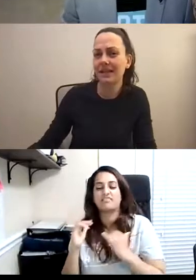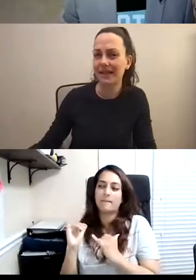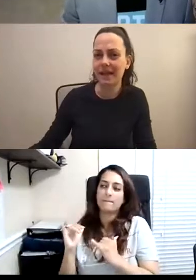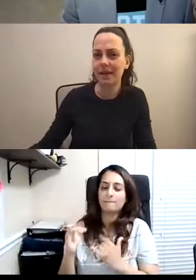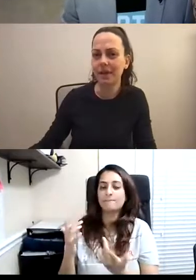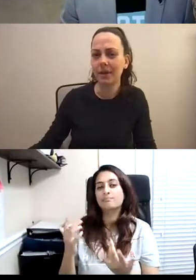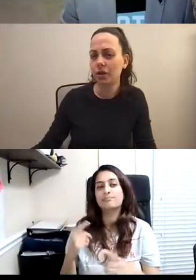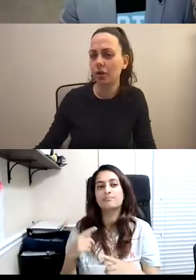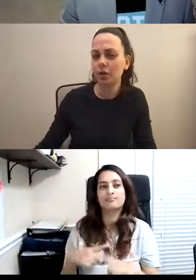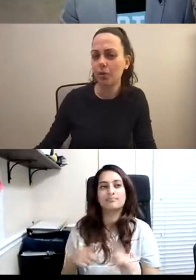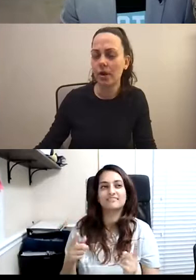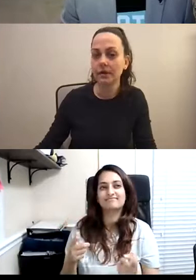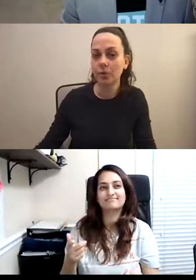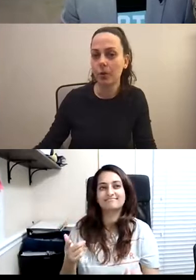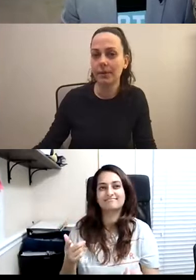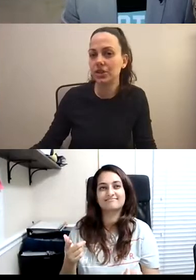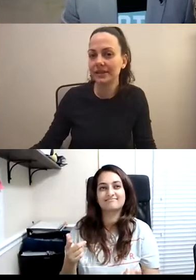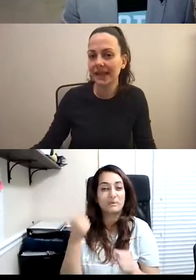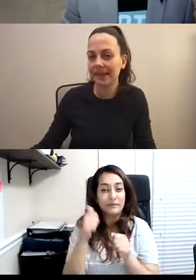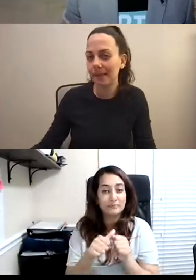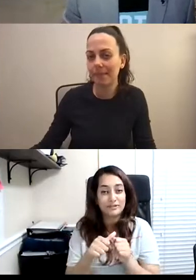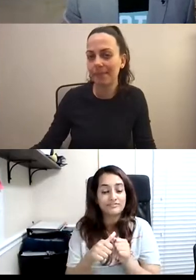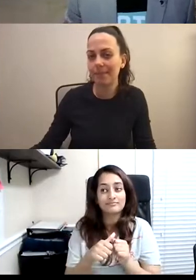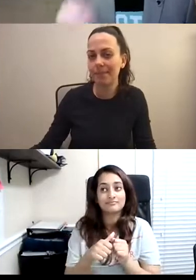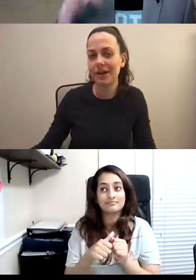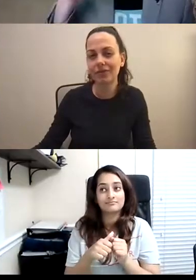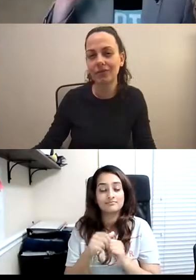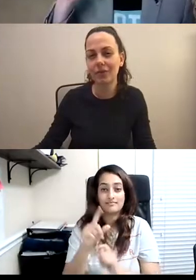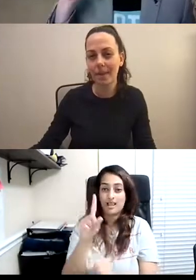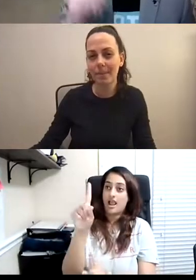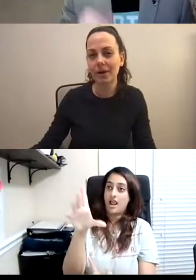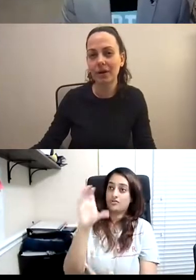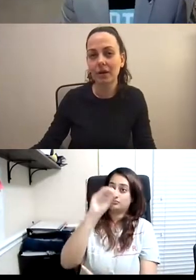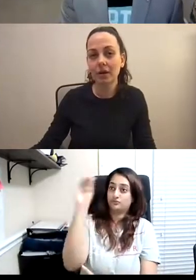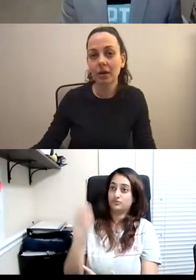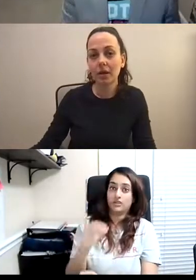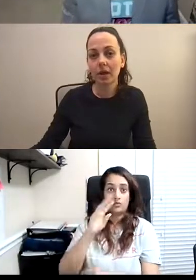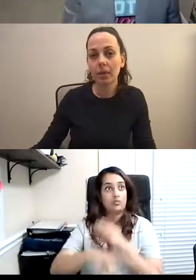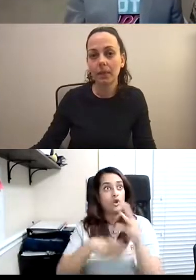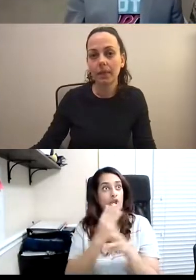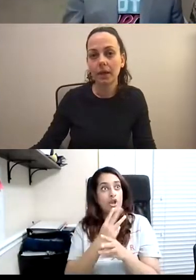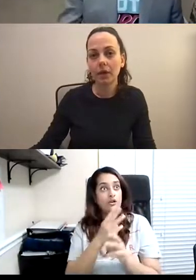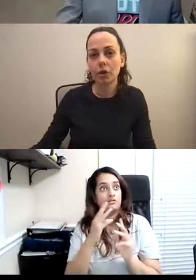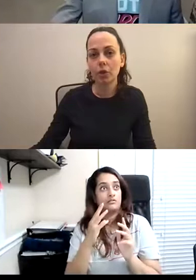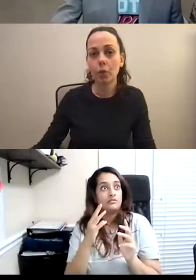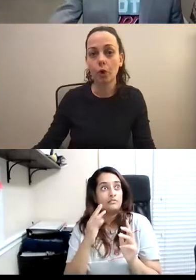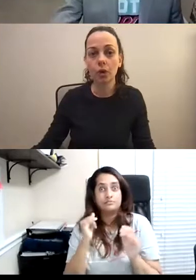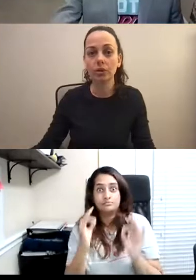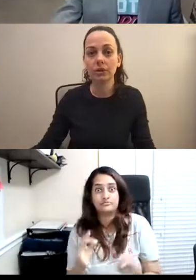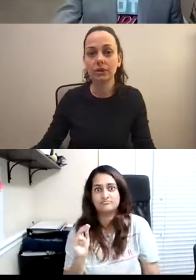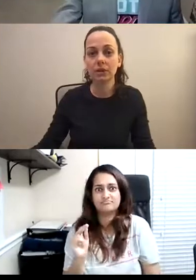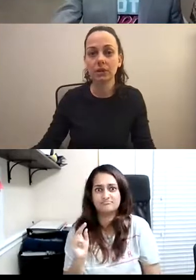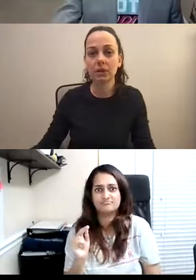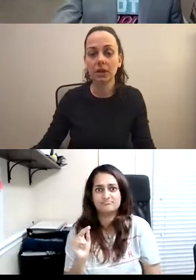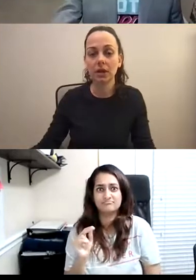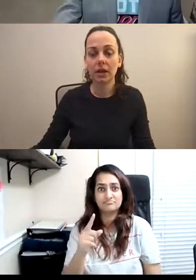to be like them. You want to be just like them. But remember, the